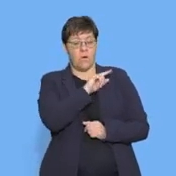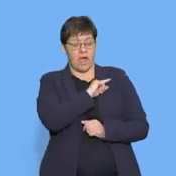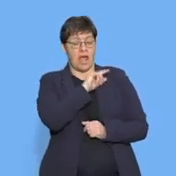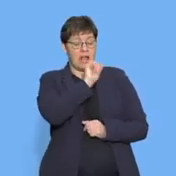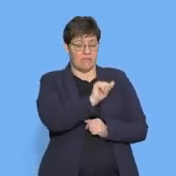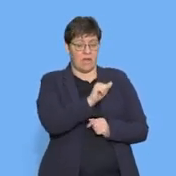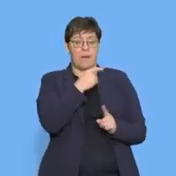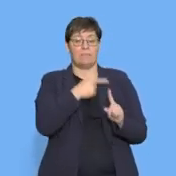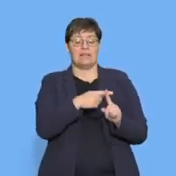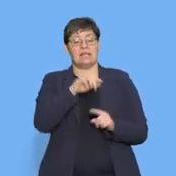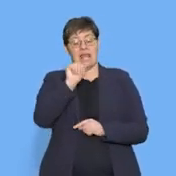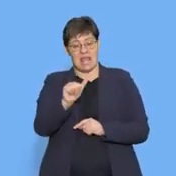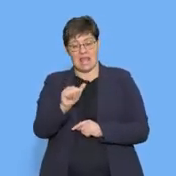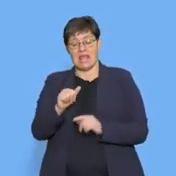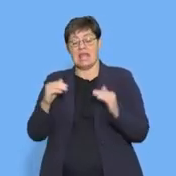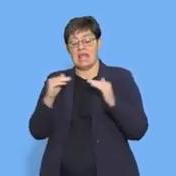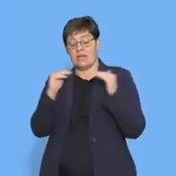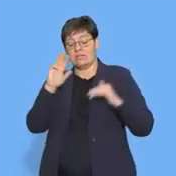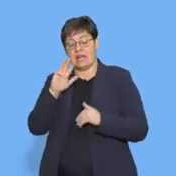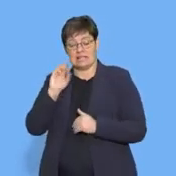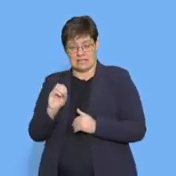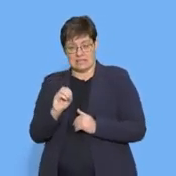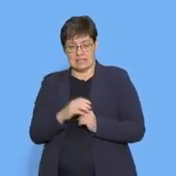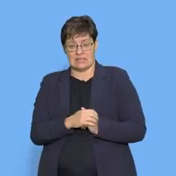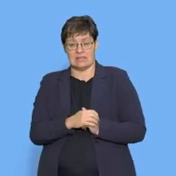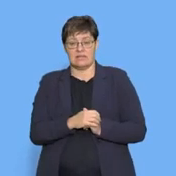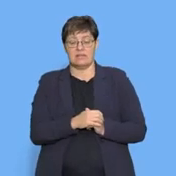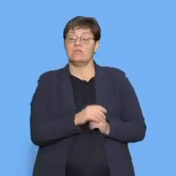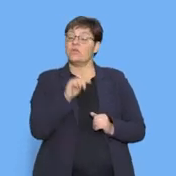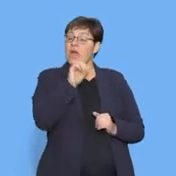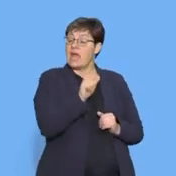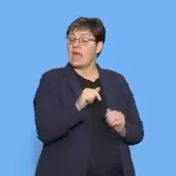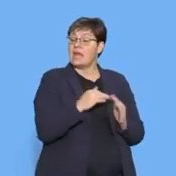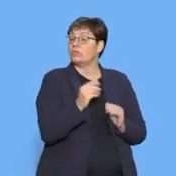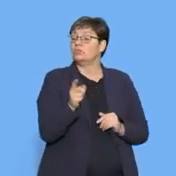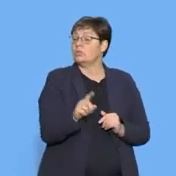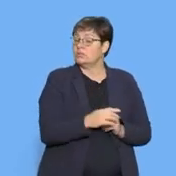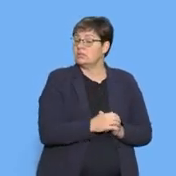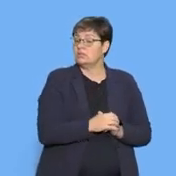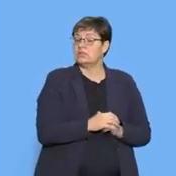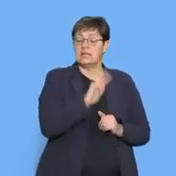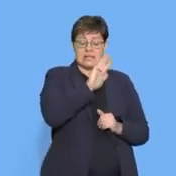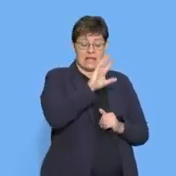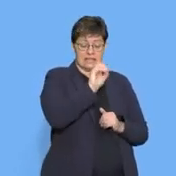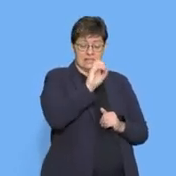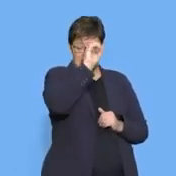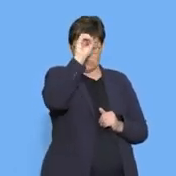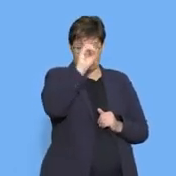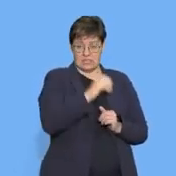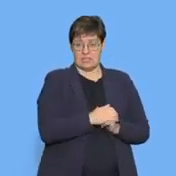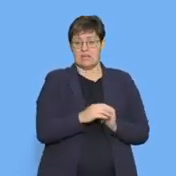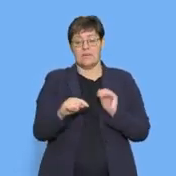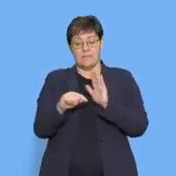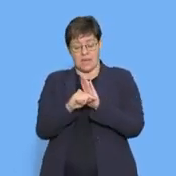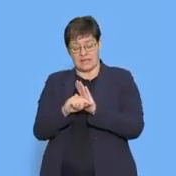because alpha plus A had to equal to 90, that means A just had to equal to what? 90